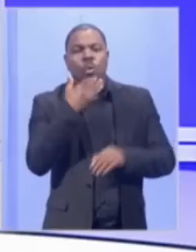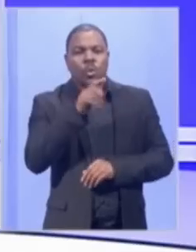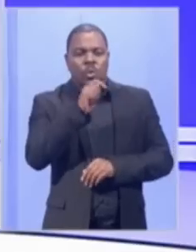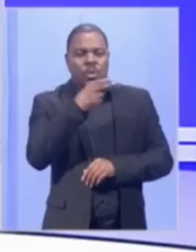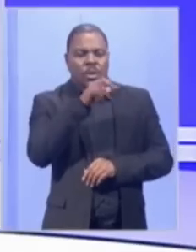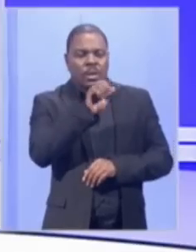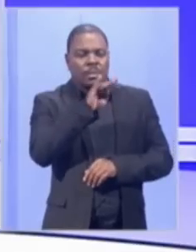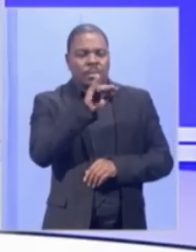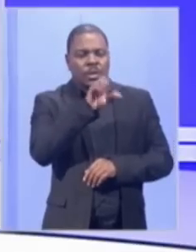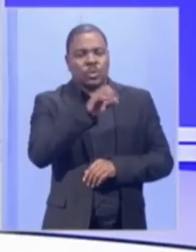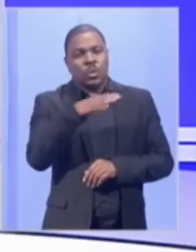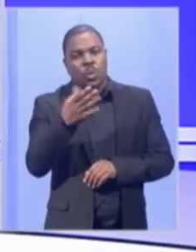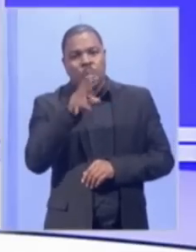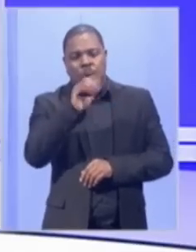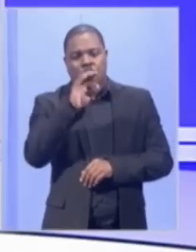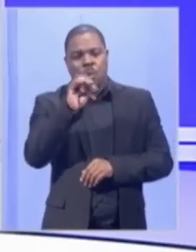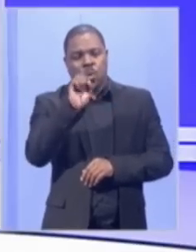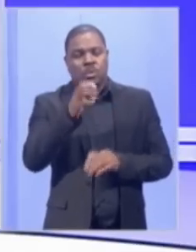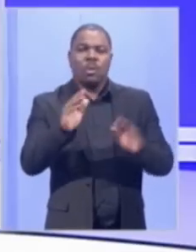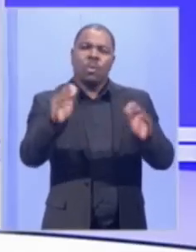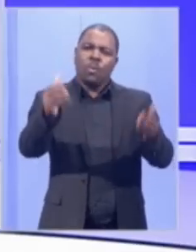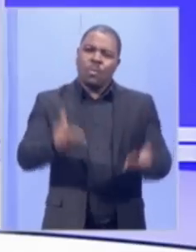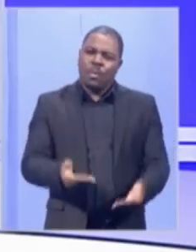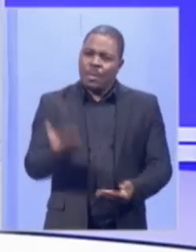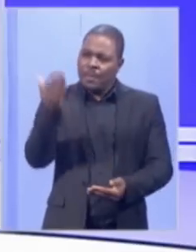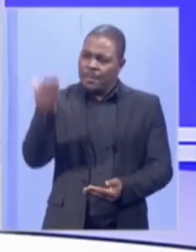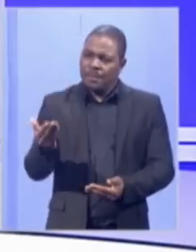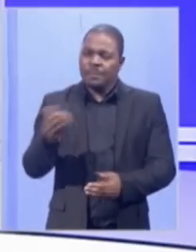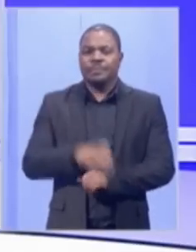re a amohela wena kgaitsedi aka.